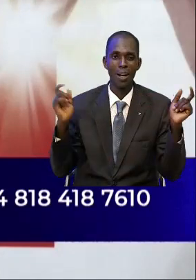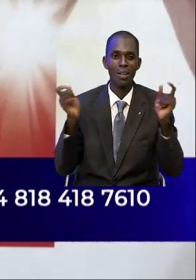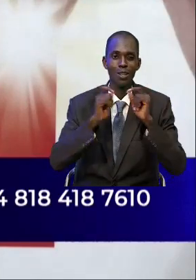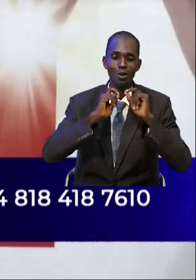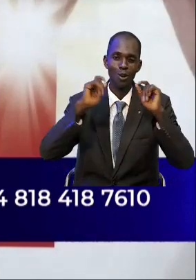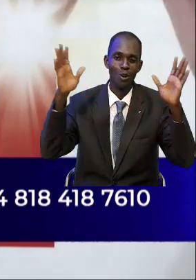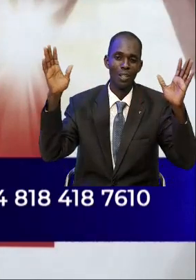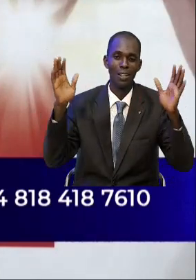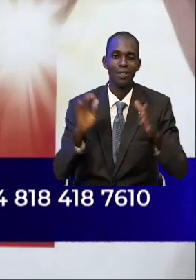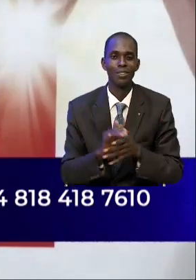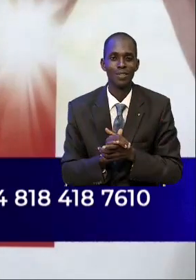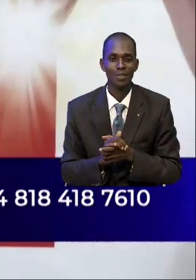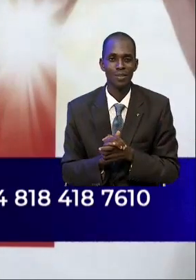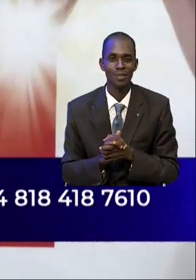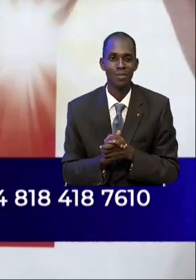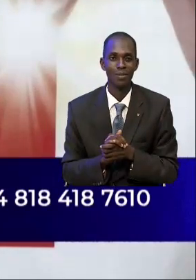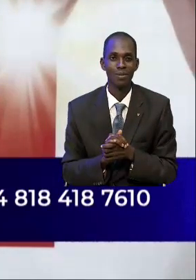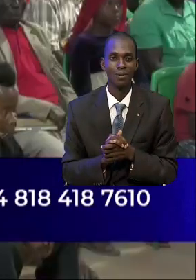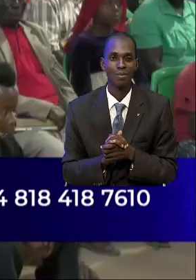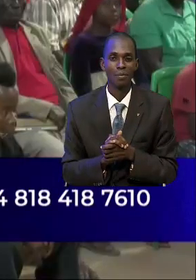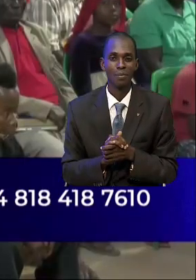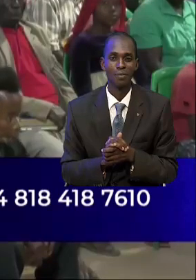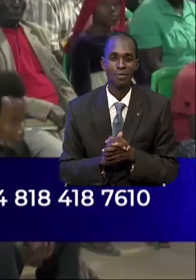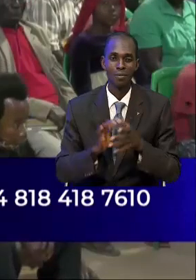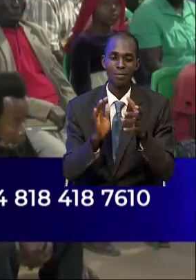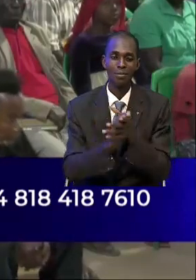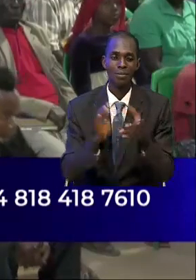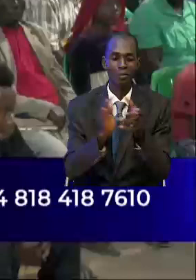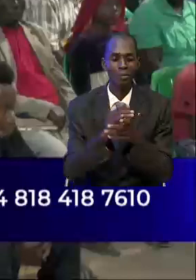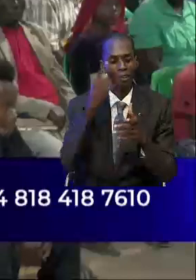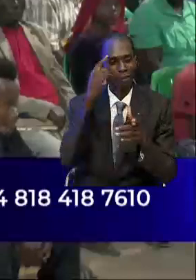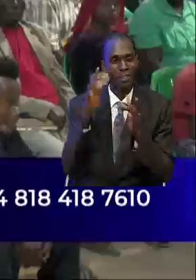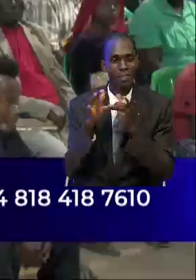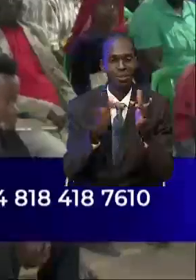taking any for granted. Praise the Lord!